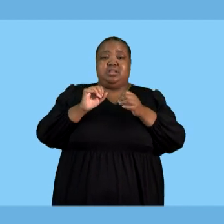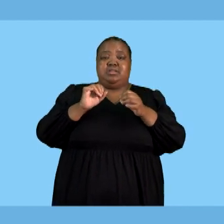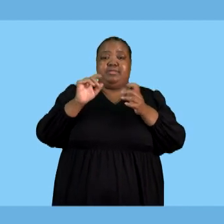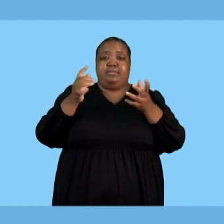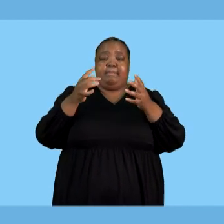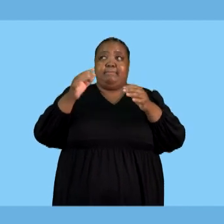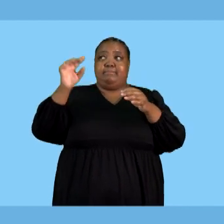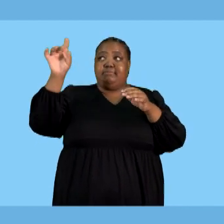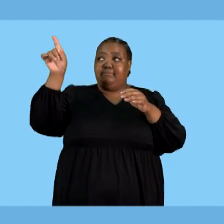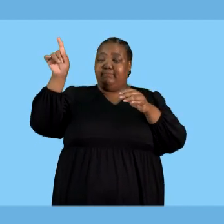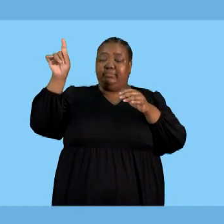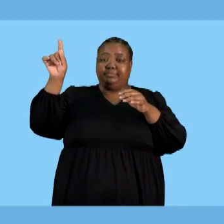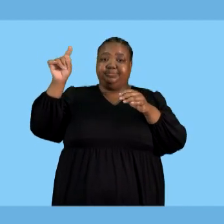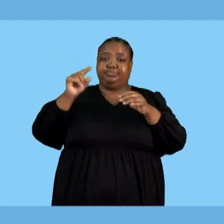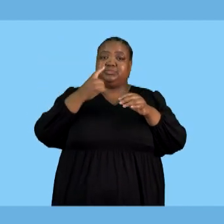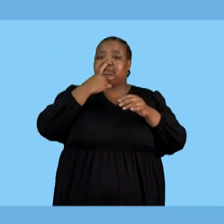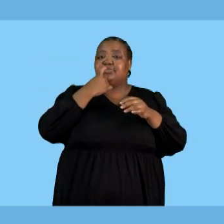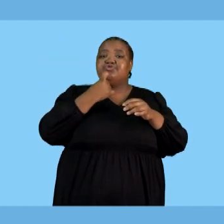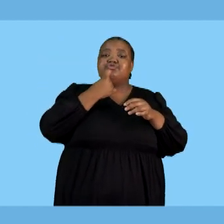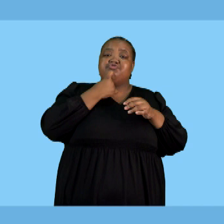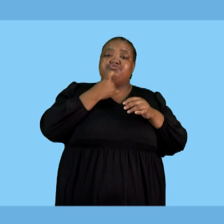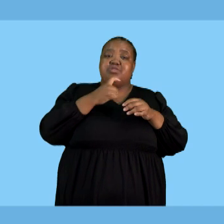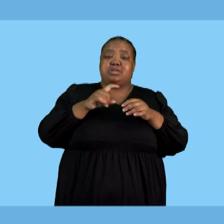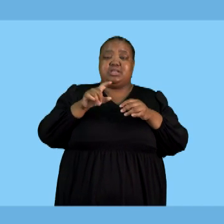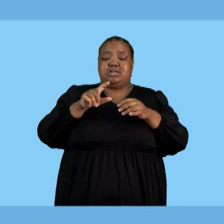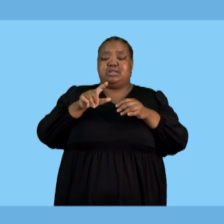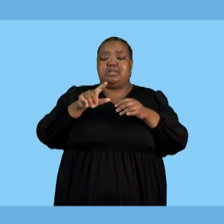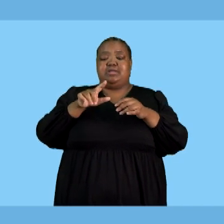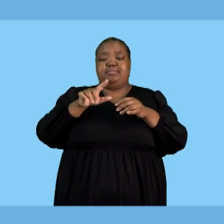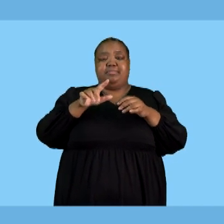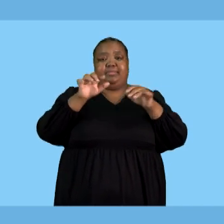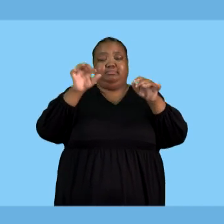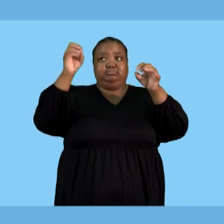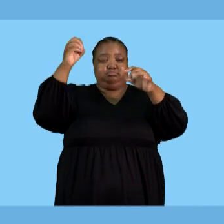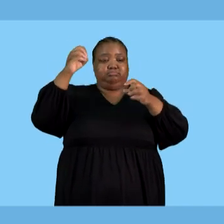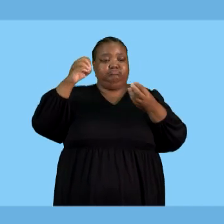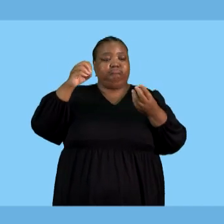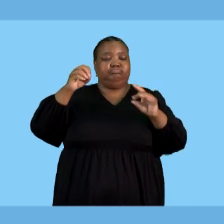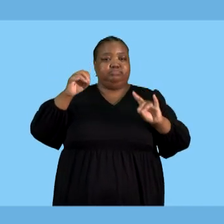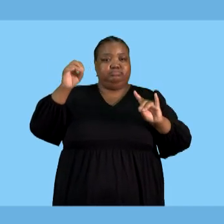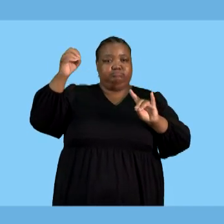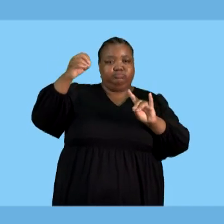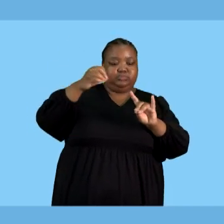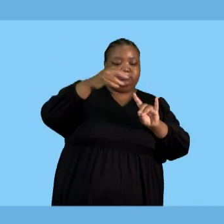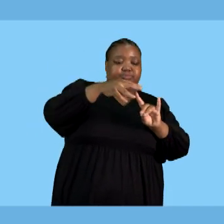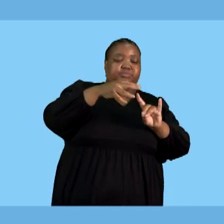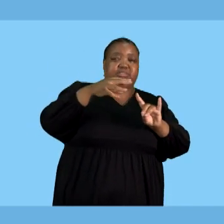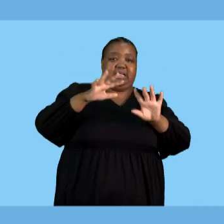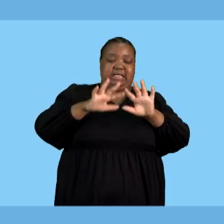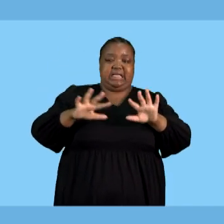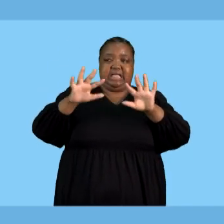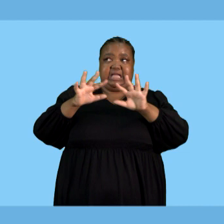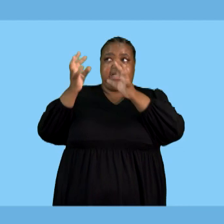light hits the sun, when the white light from the sun hits the red shell of the ladybird, all of the colors are going to be